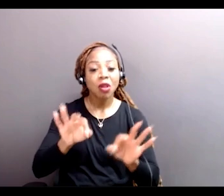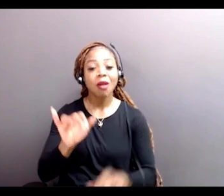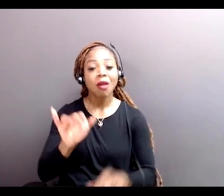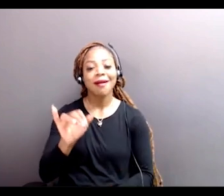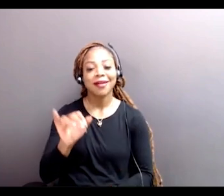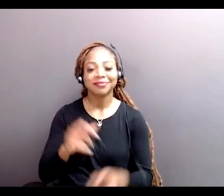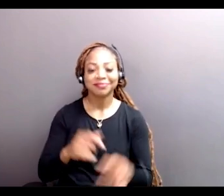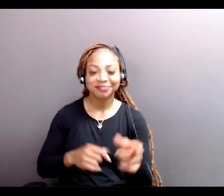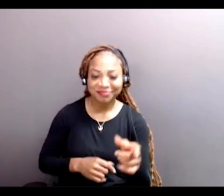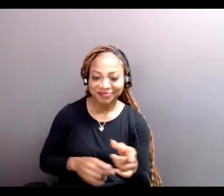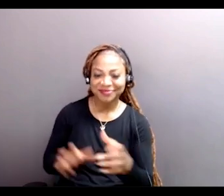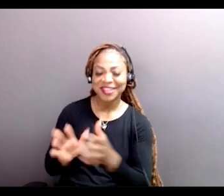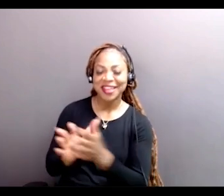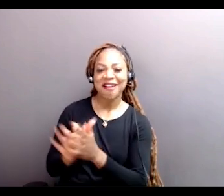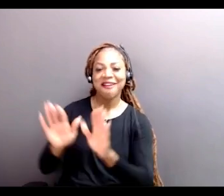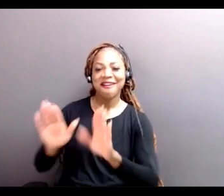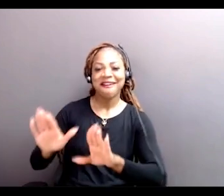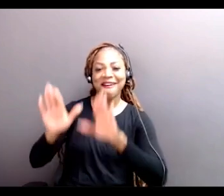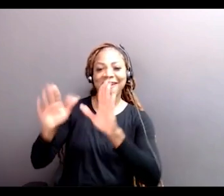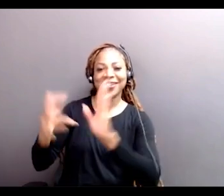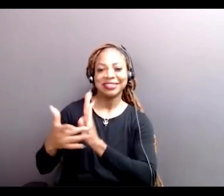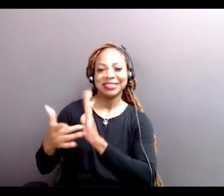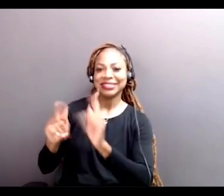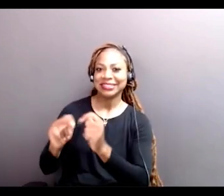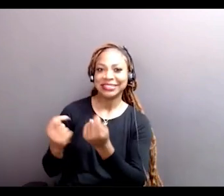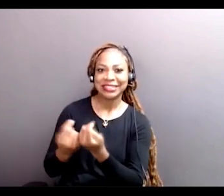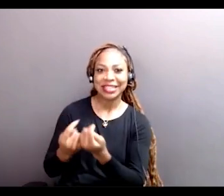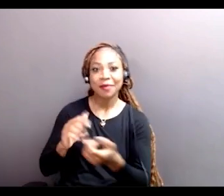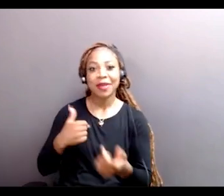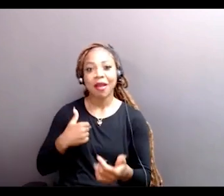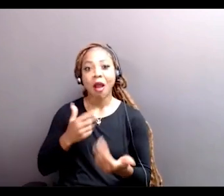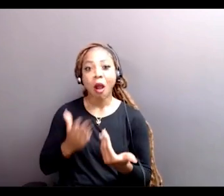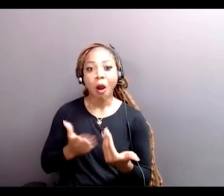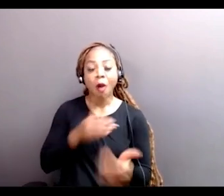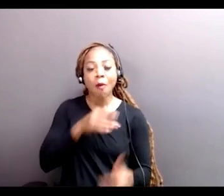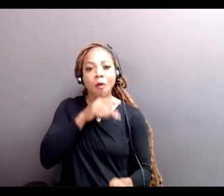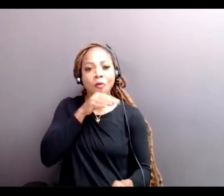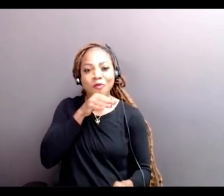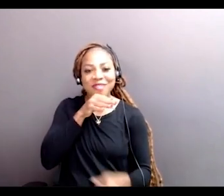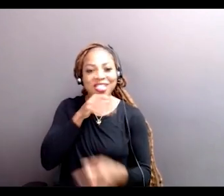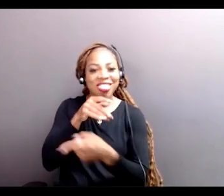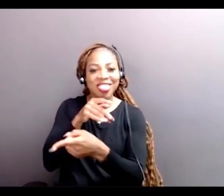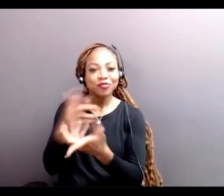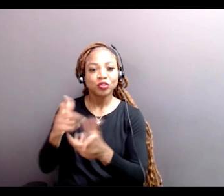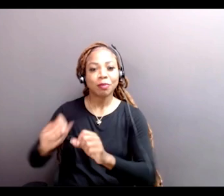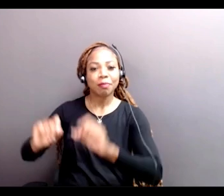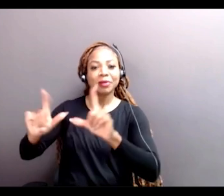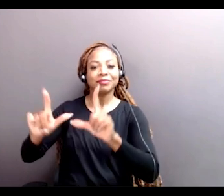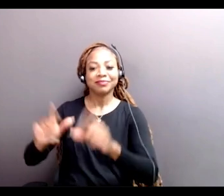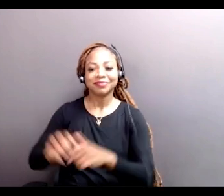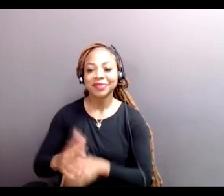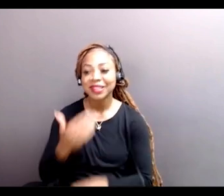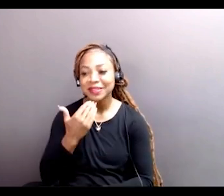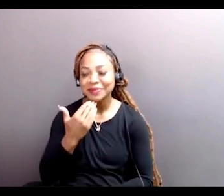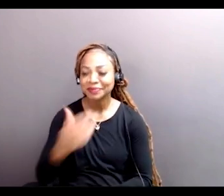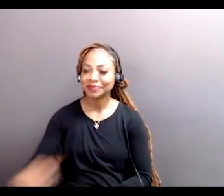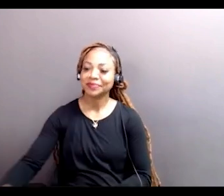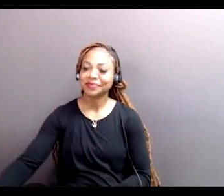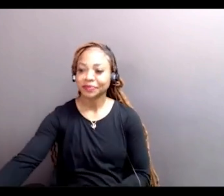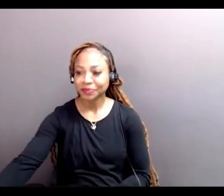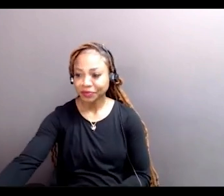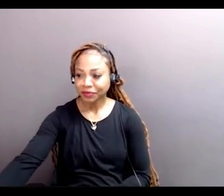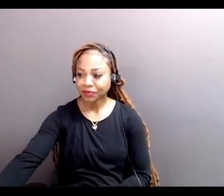That's when you know you're working with a fantastic team. I barely got the sentence out and it was already fixed on my end. So thank you very, very much.